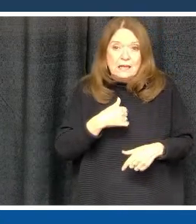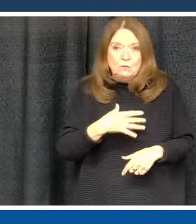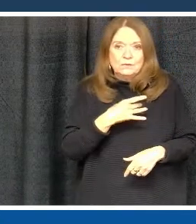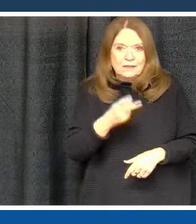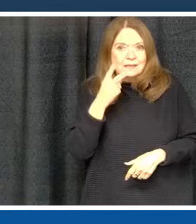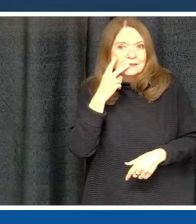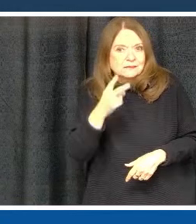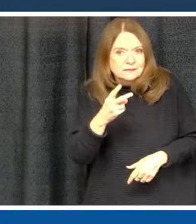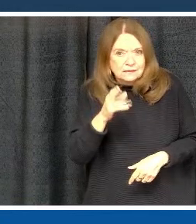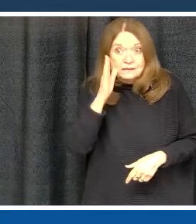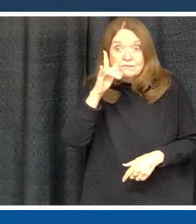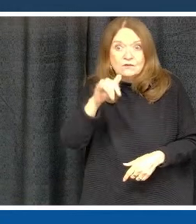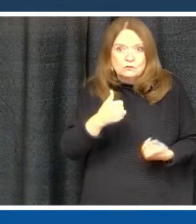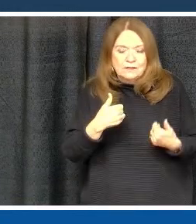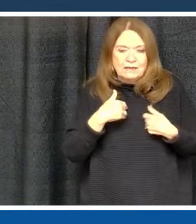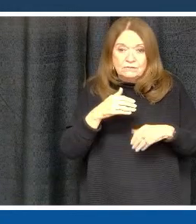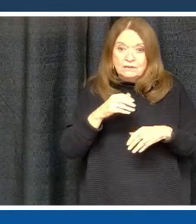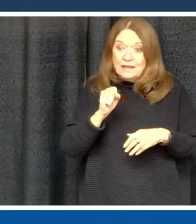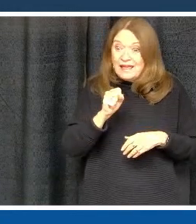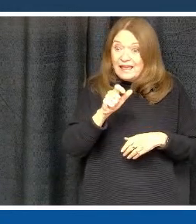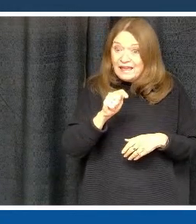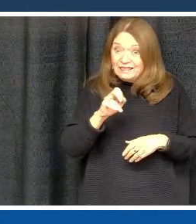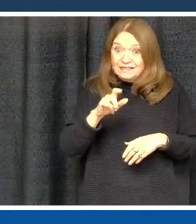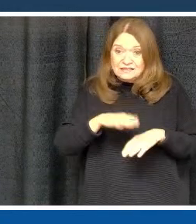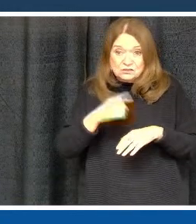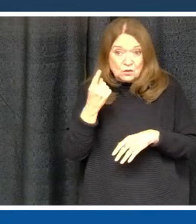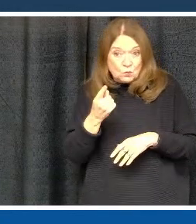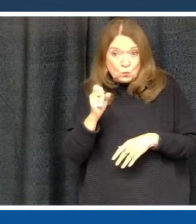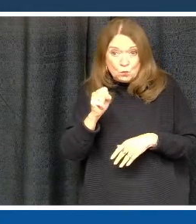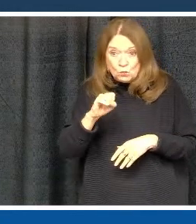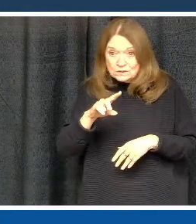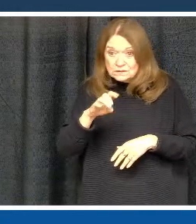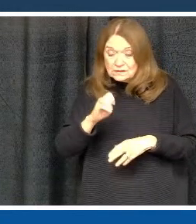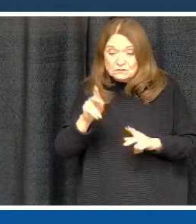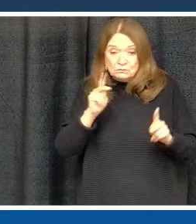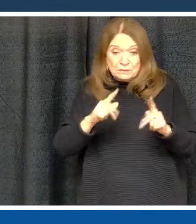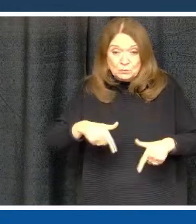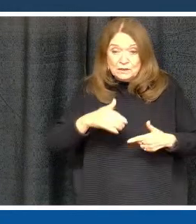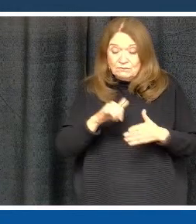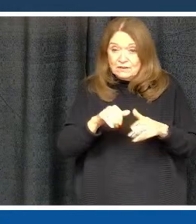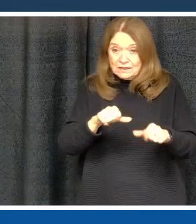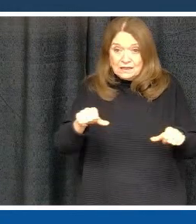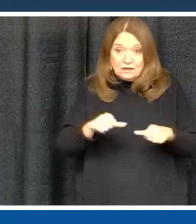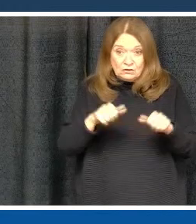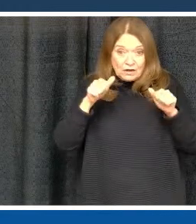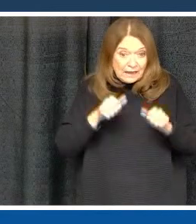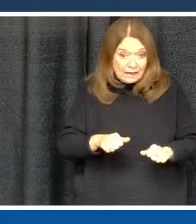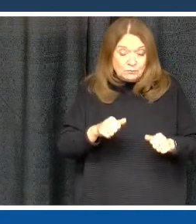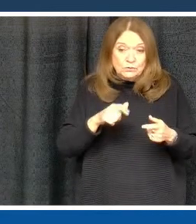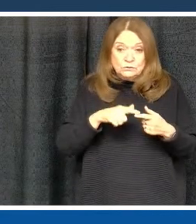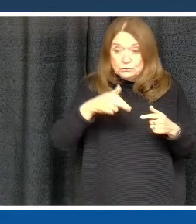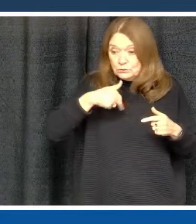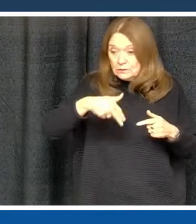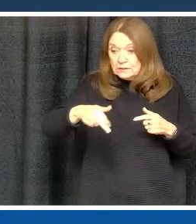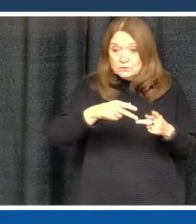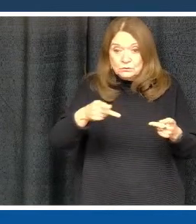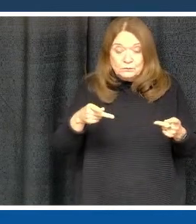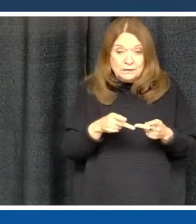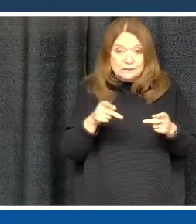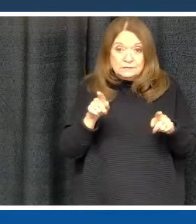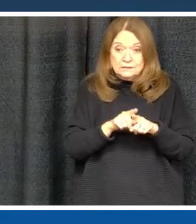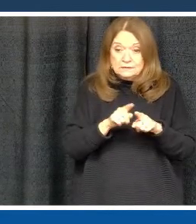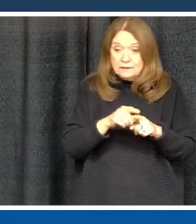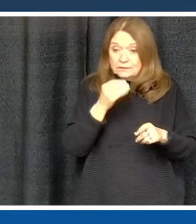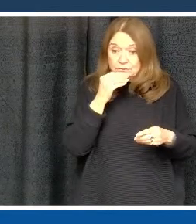us eventually at least have it on one side, so that individuals that live in that area are able to get to places such as the